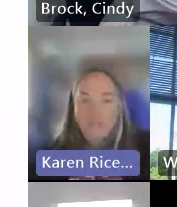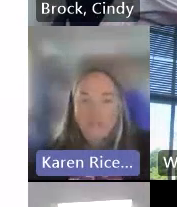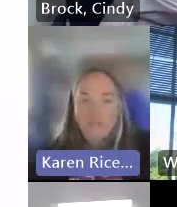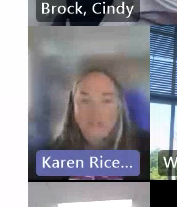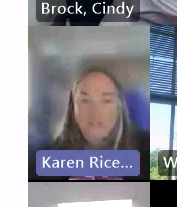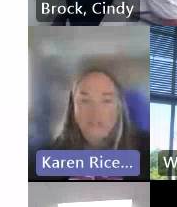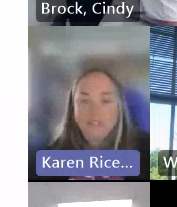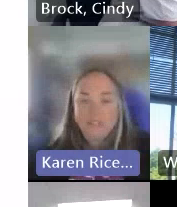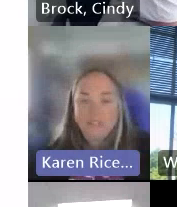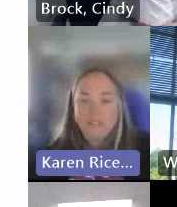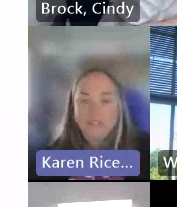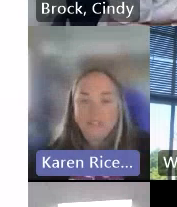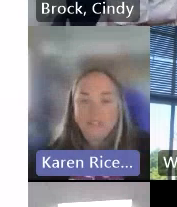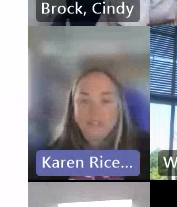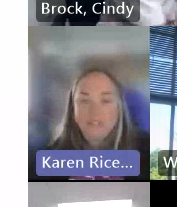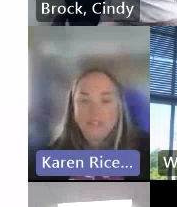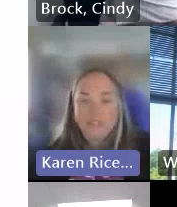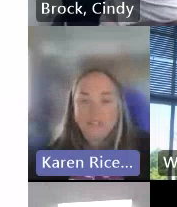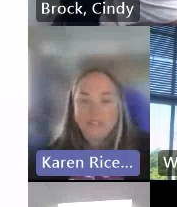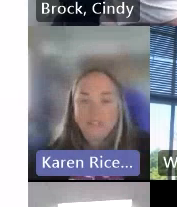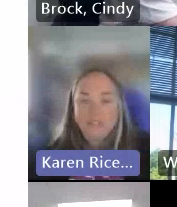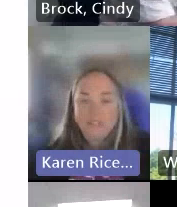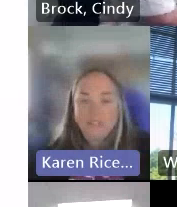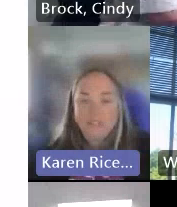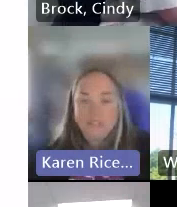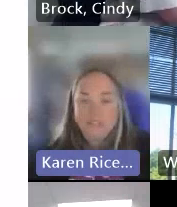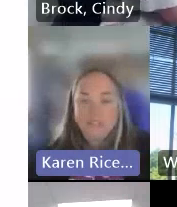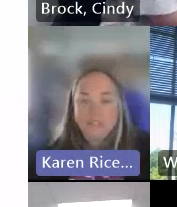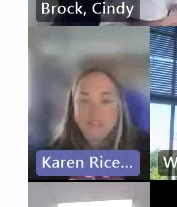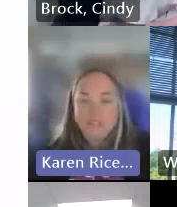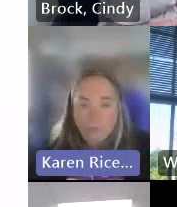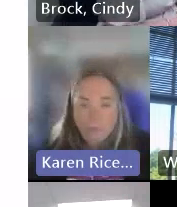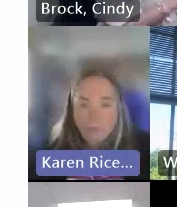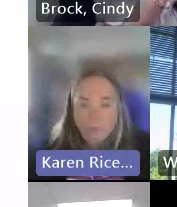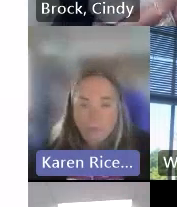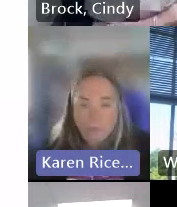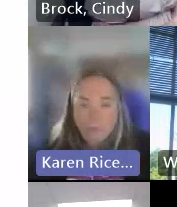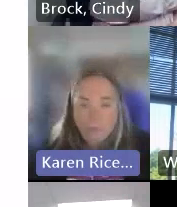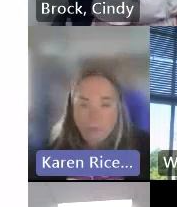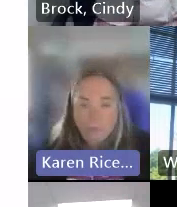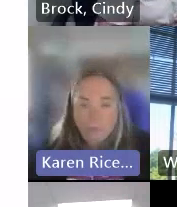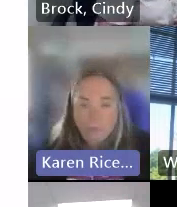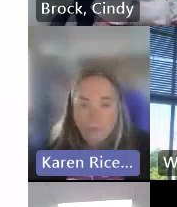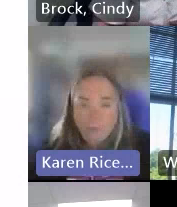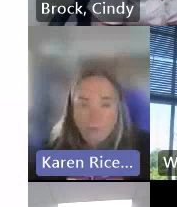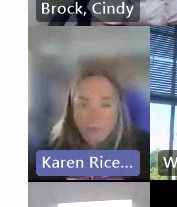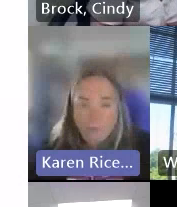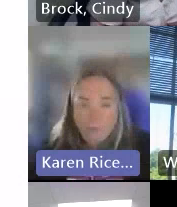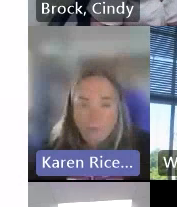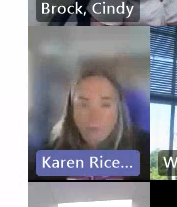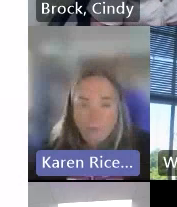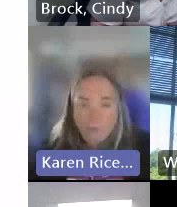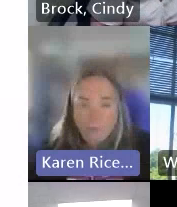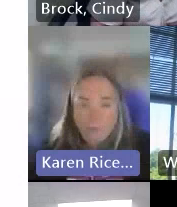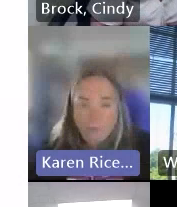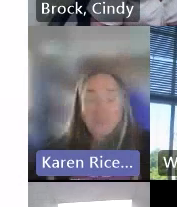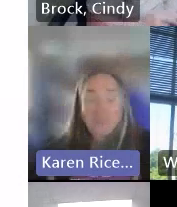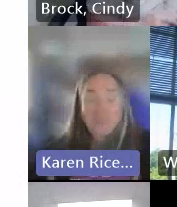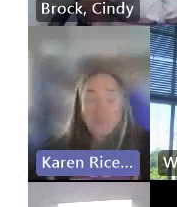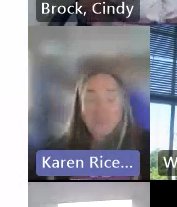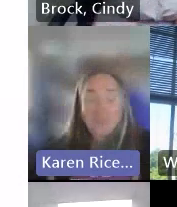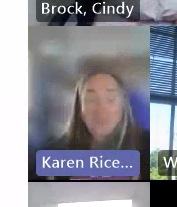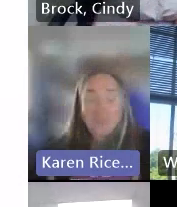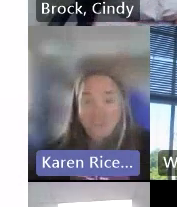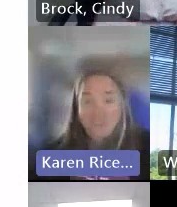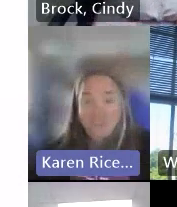how to use the funds is to conduct a needs assessment to really determine what that best use of funds would look like. Now, I know